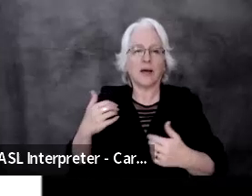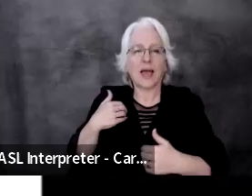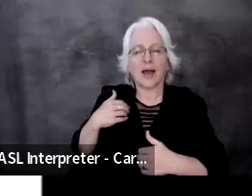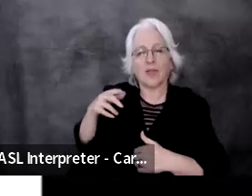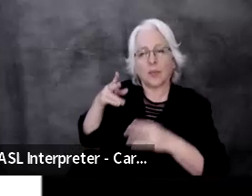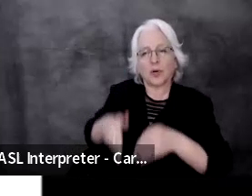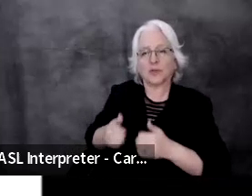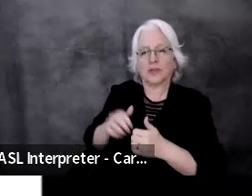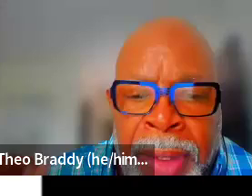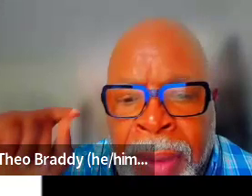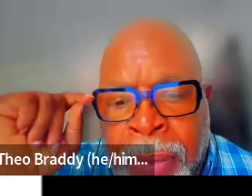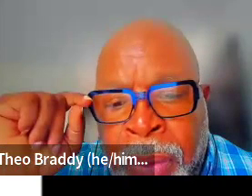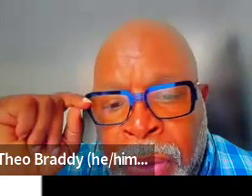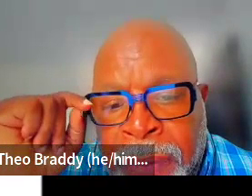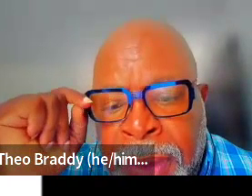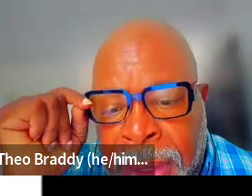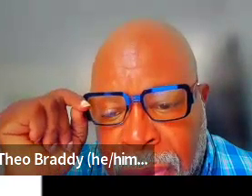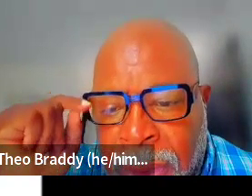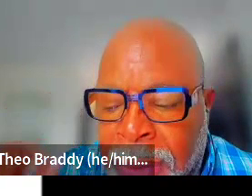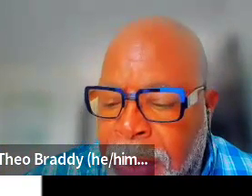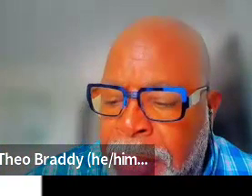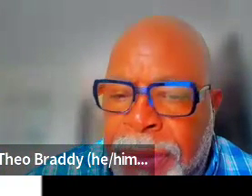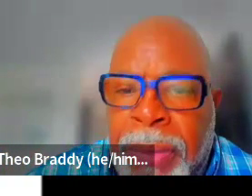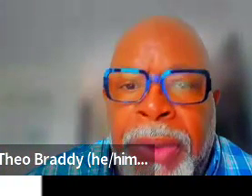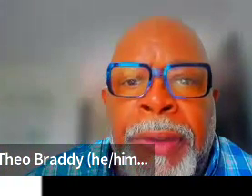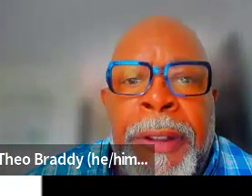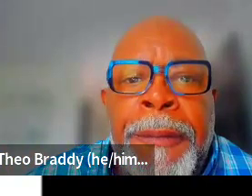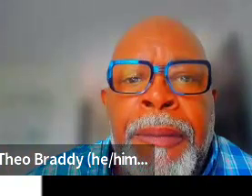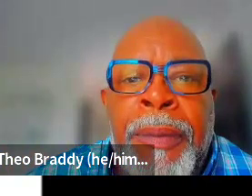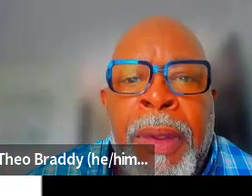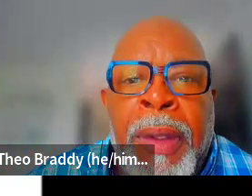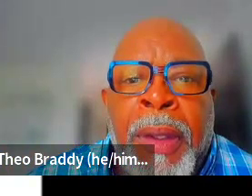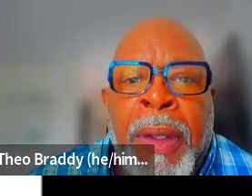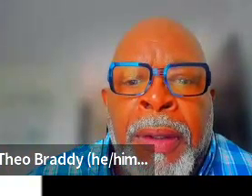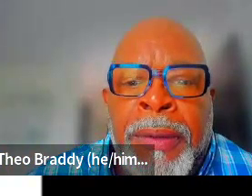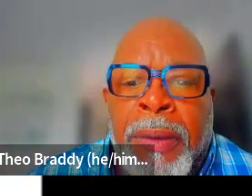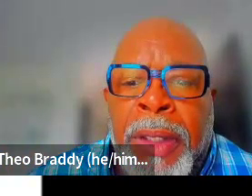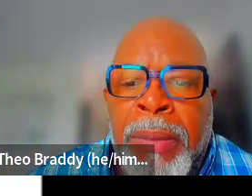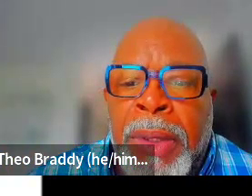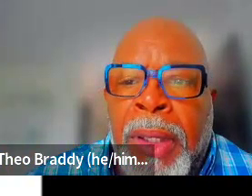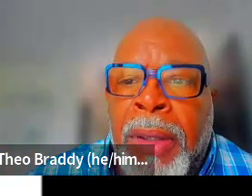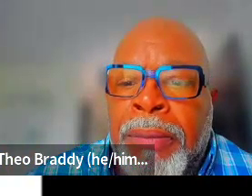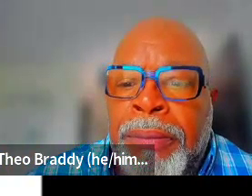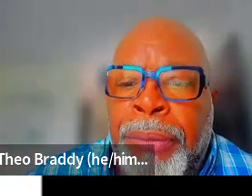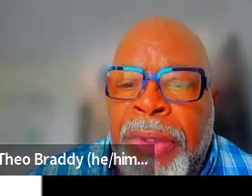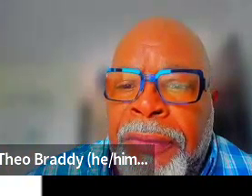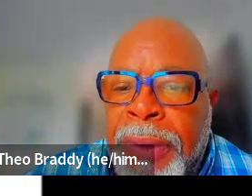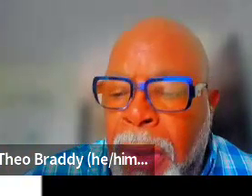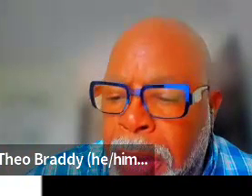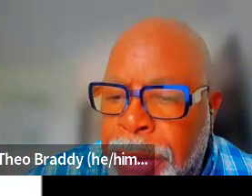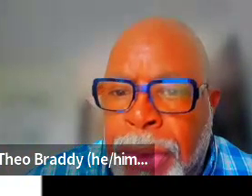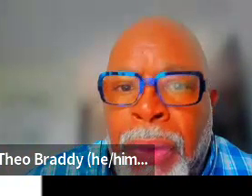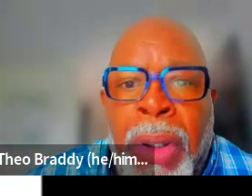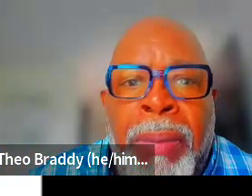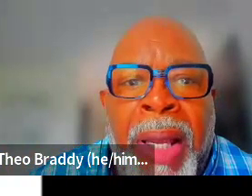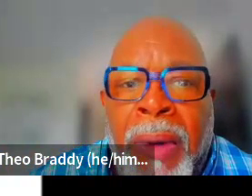Living, as well as a member of the National Council on Disability. So let me briefly